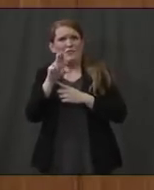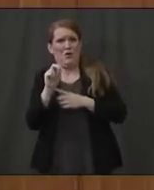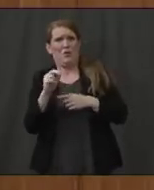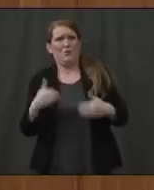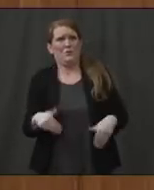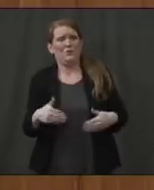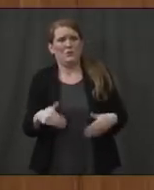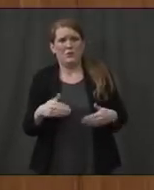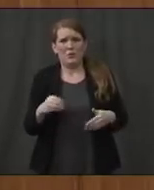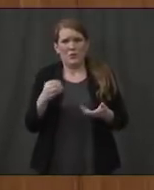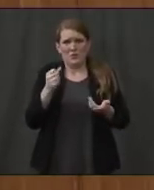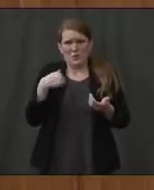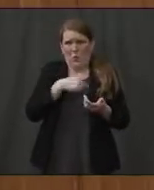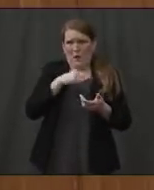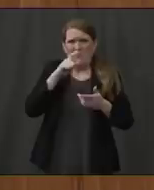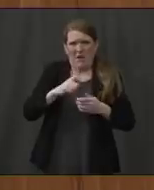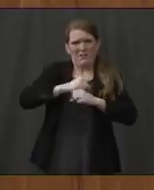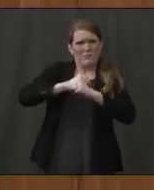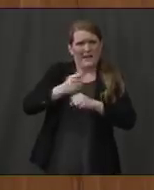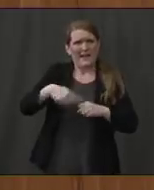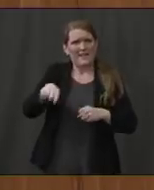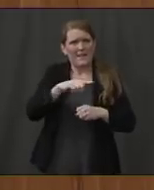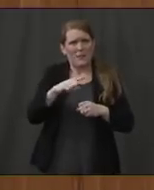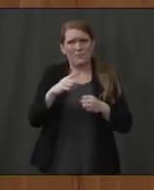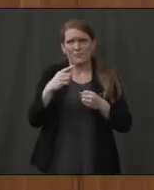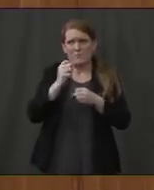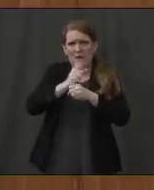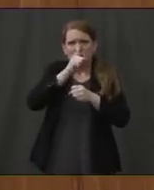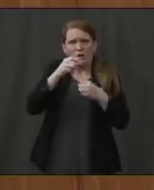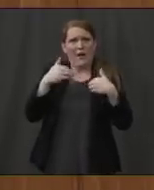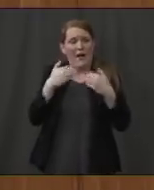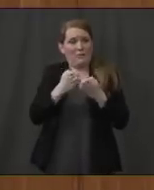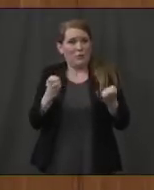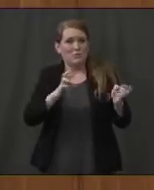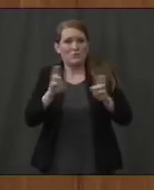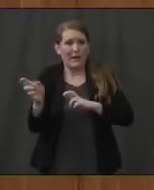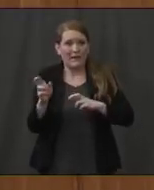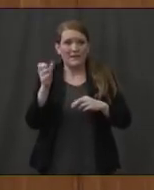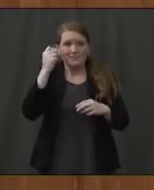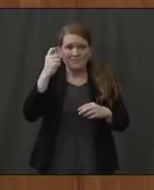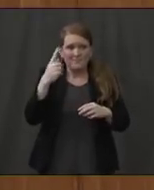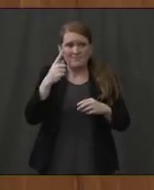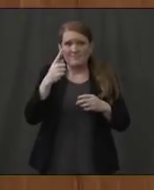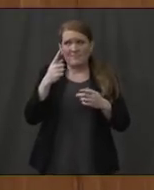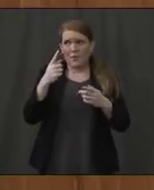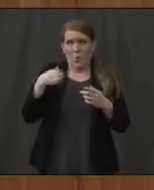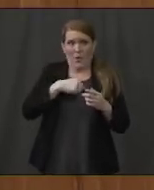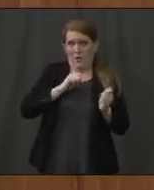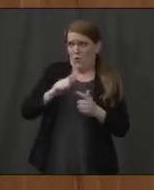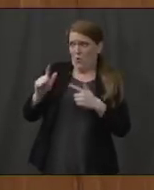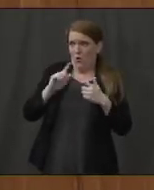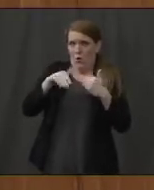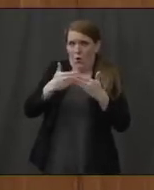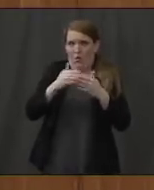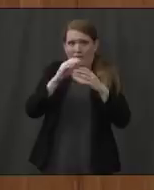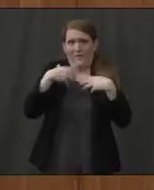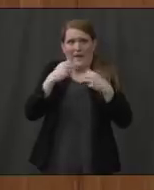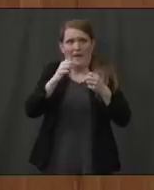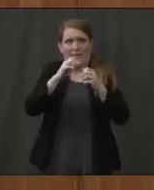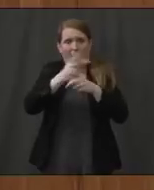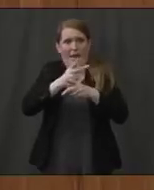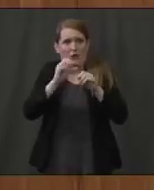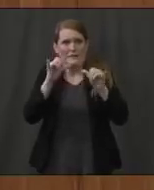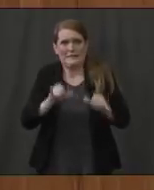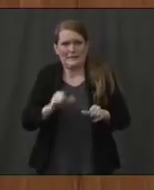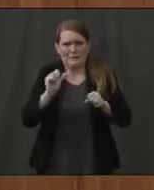PPE available to them. So all of our health systems are working tirelessly to do this. And candidly, the people who are doing the supply